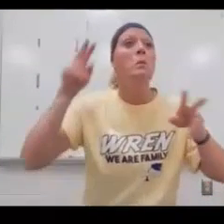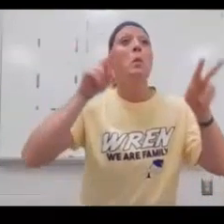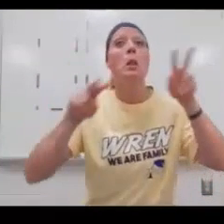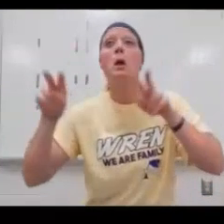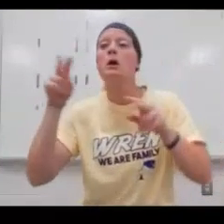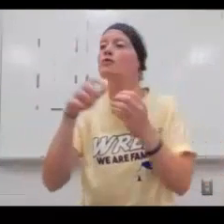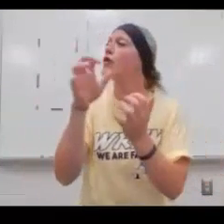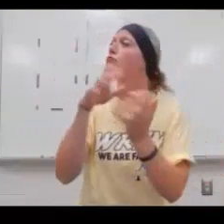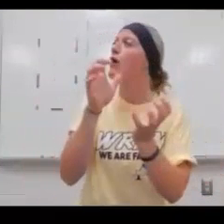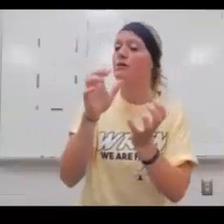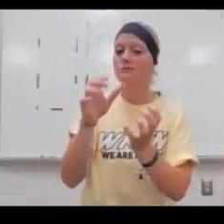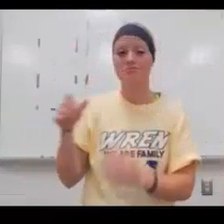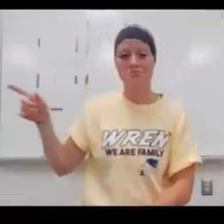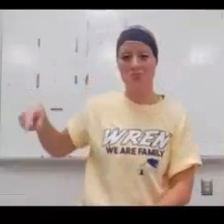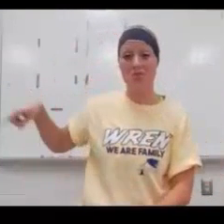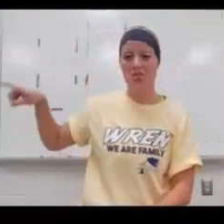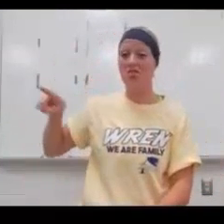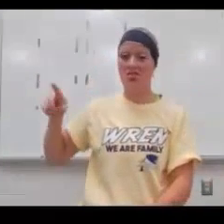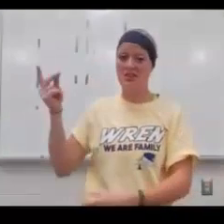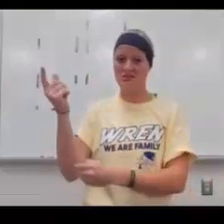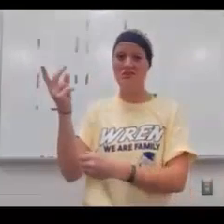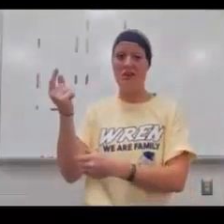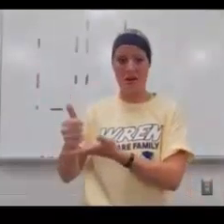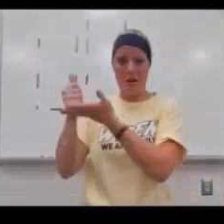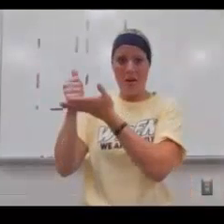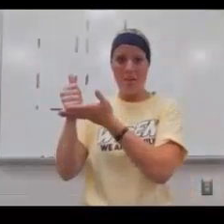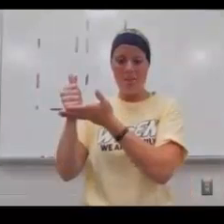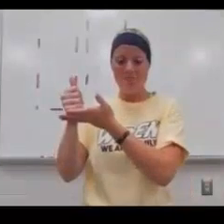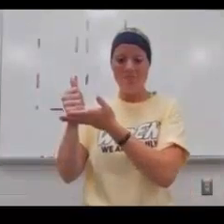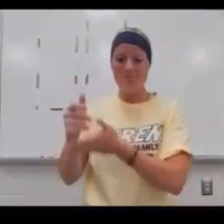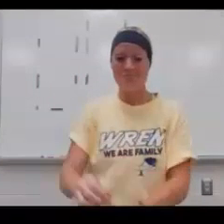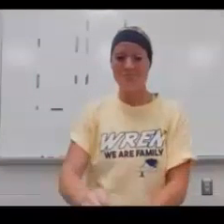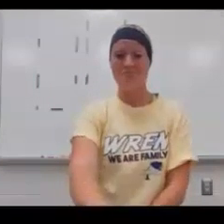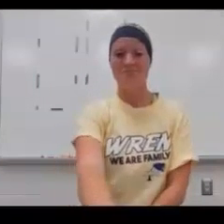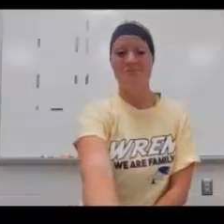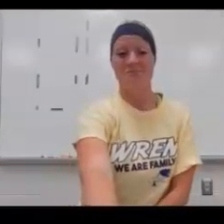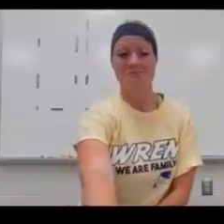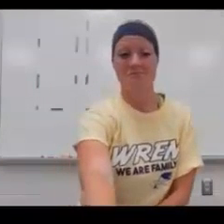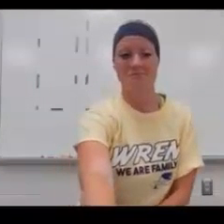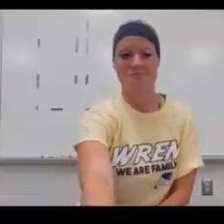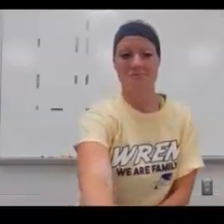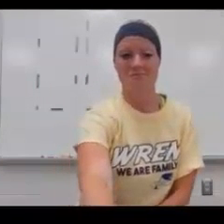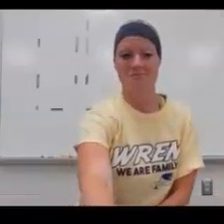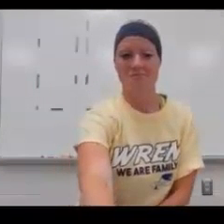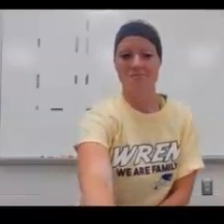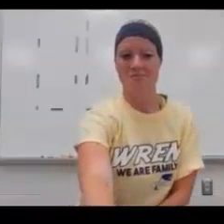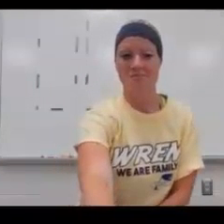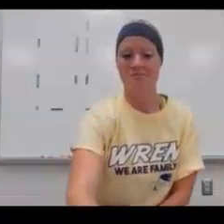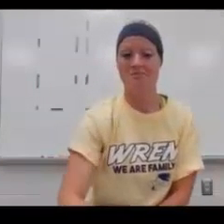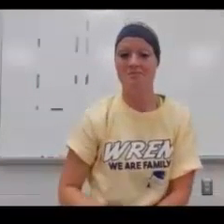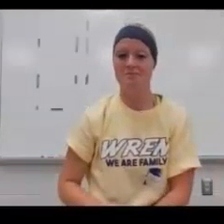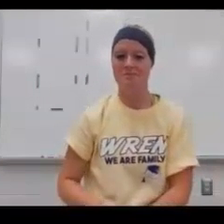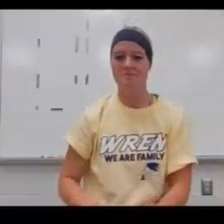looked around and they searched and they would smell and they would bark. These dogs were good helpers.